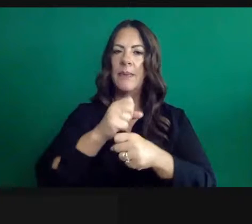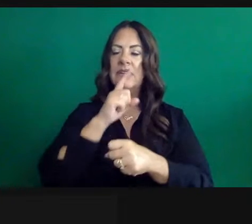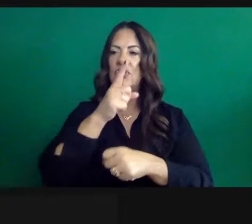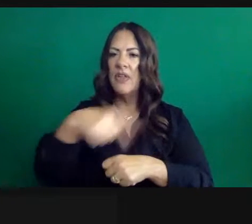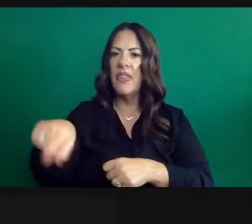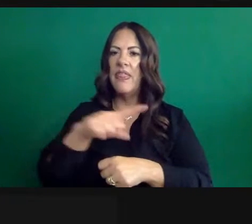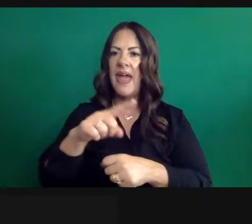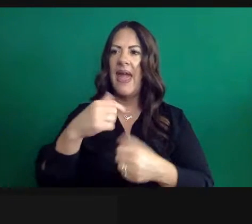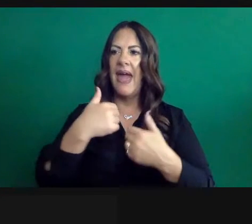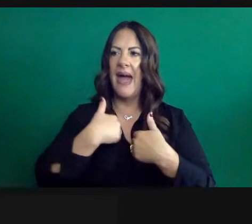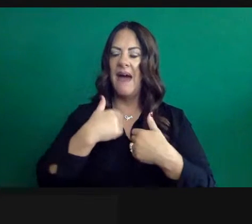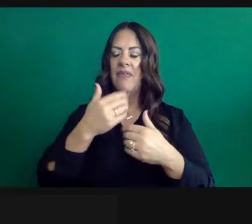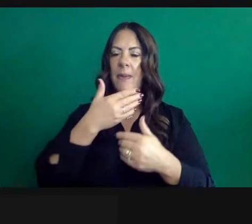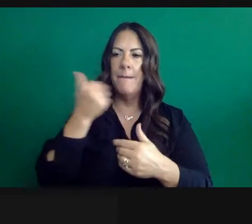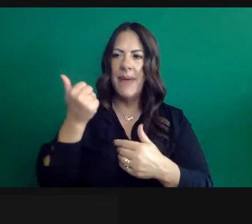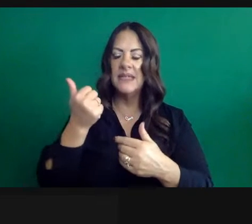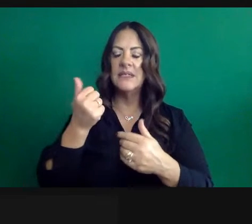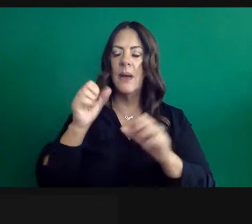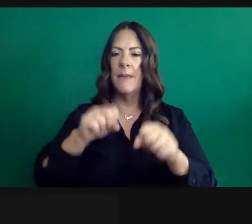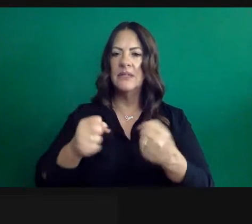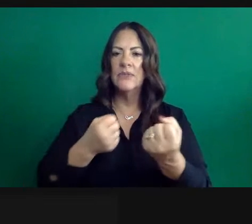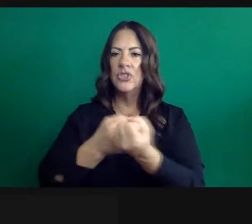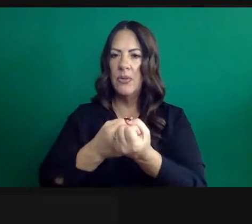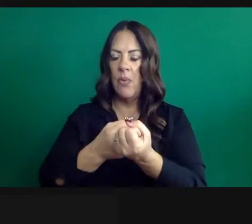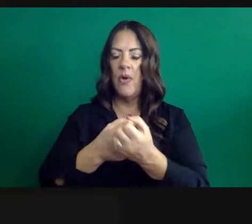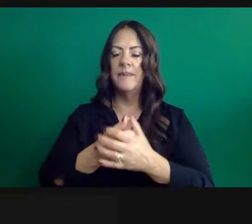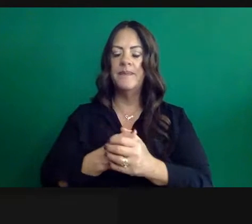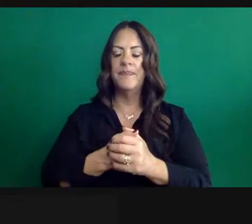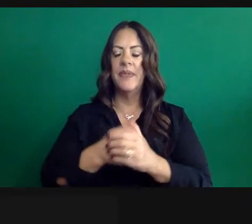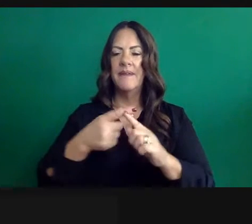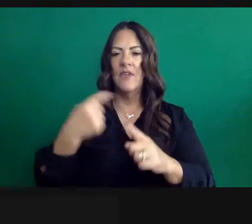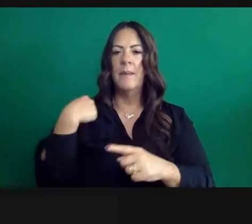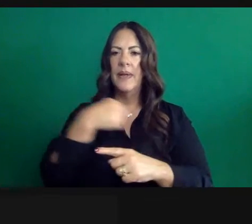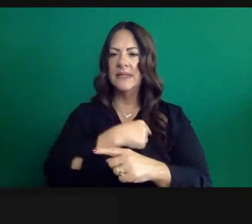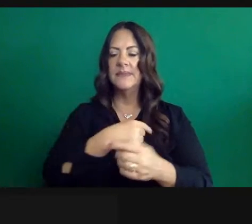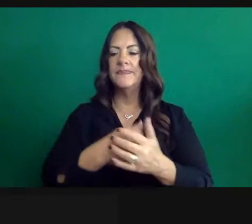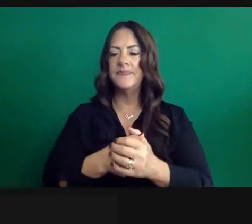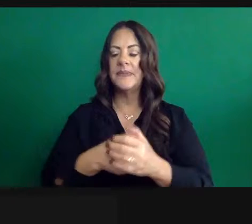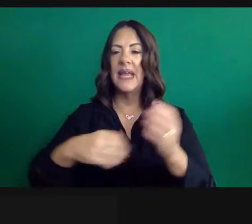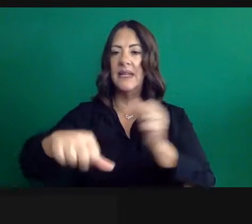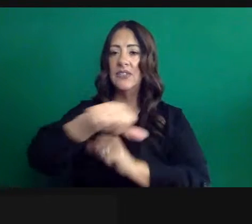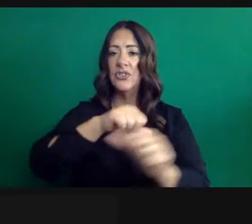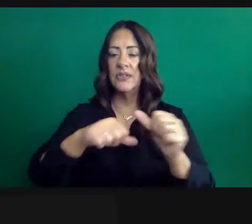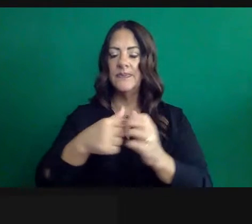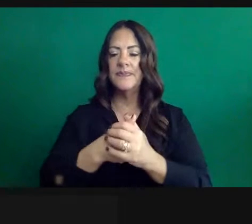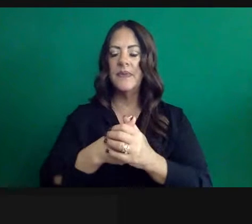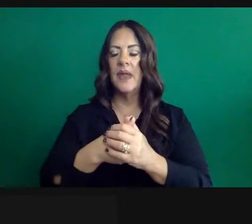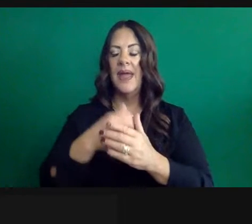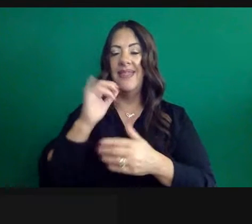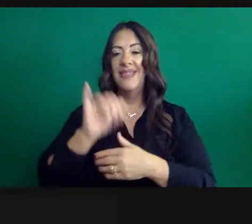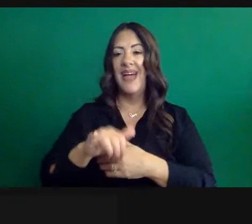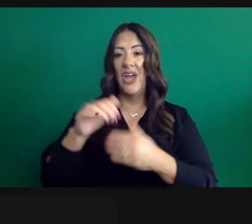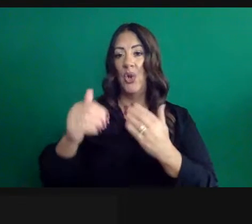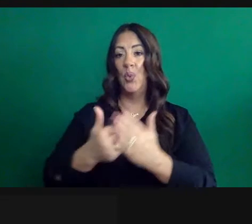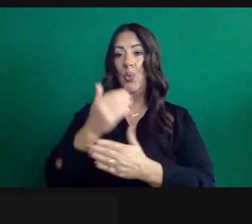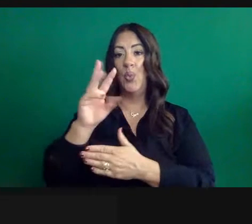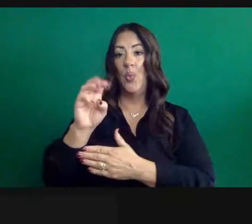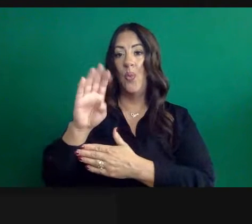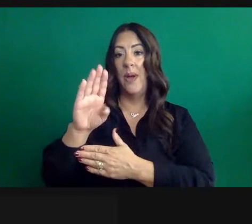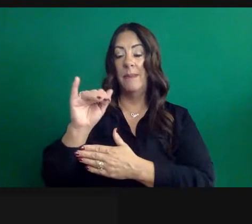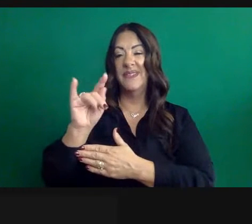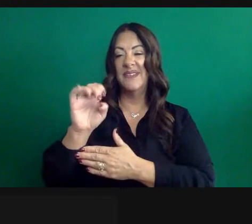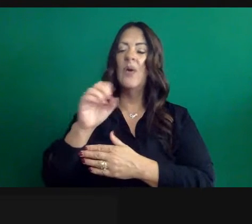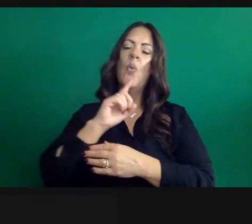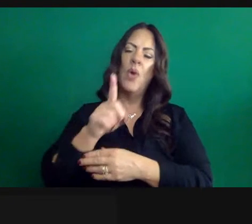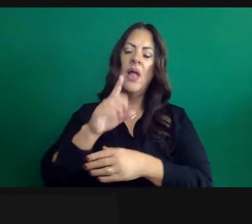to support them. We will, as I said, intend on this web portal that will be up today on our